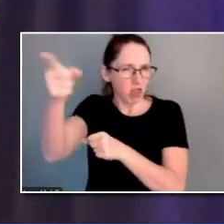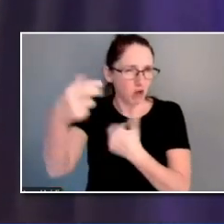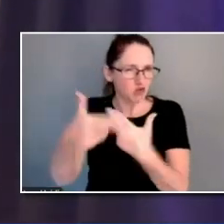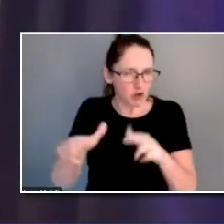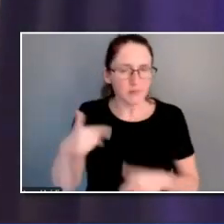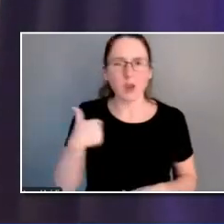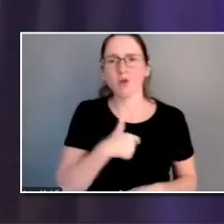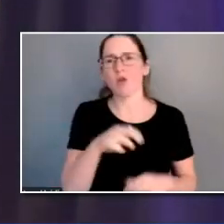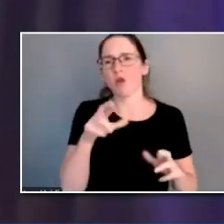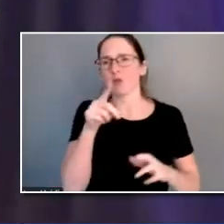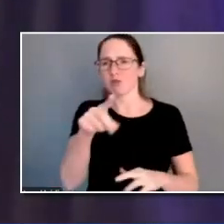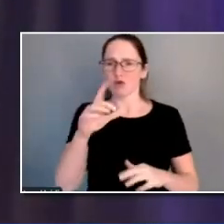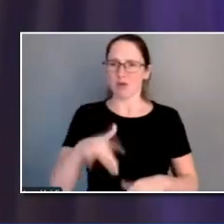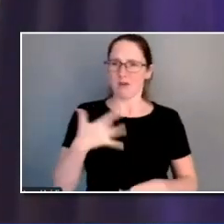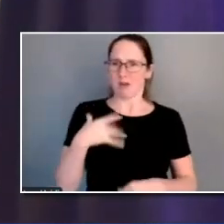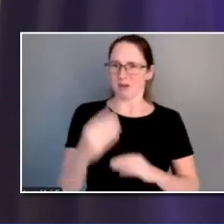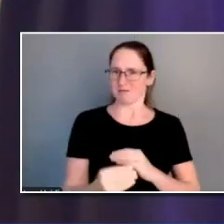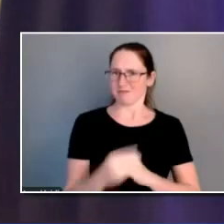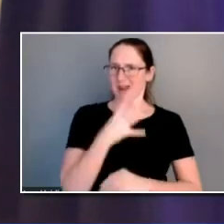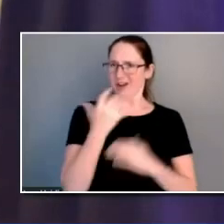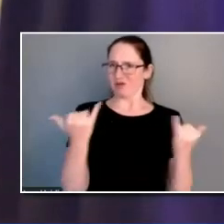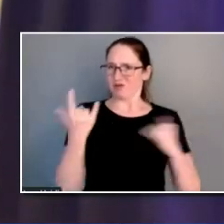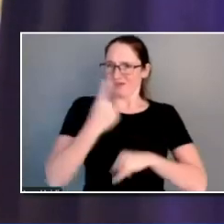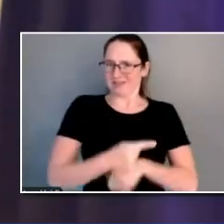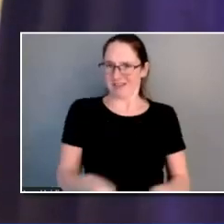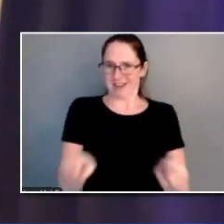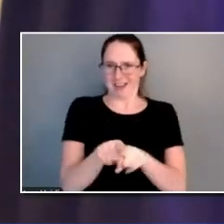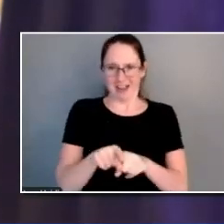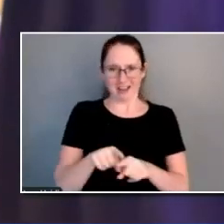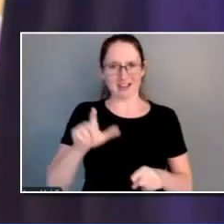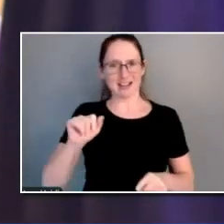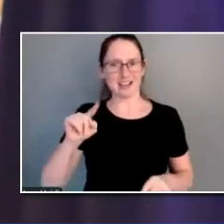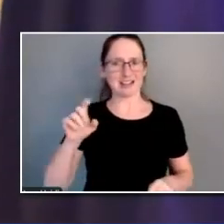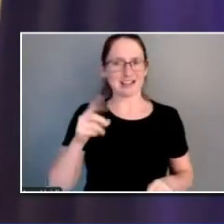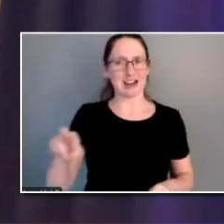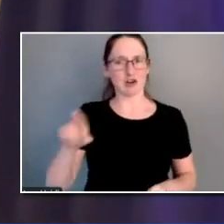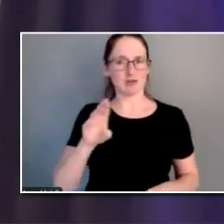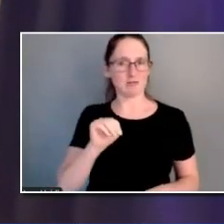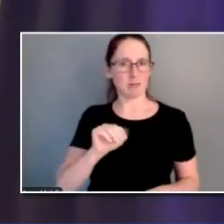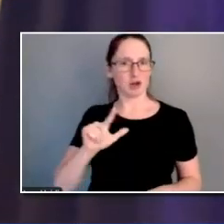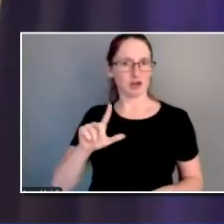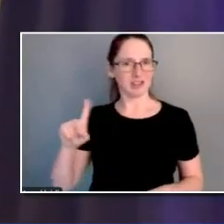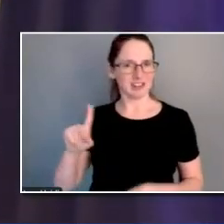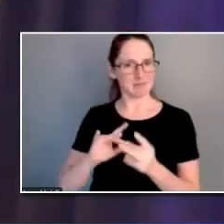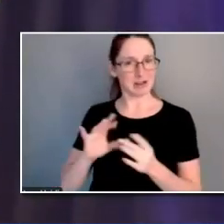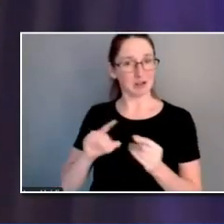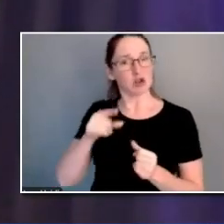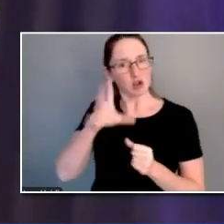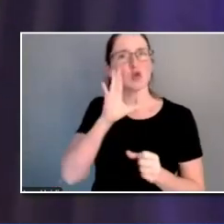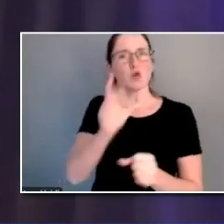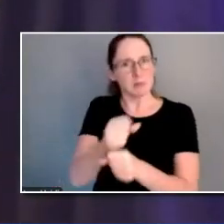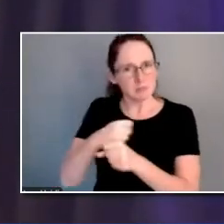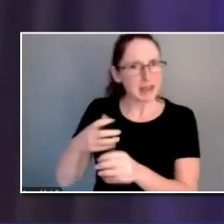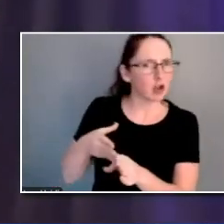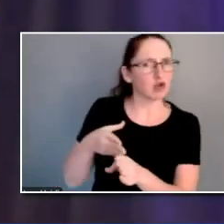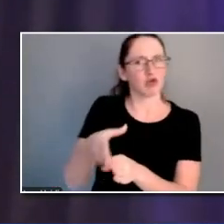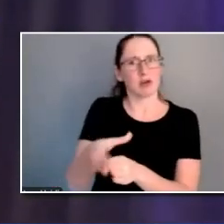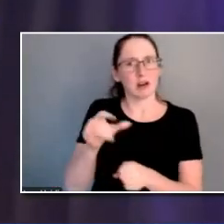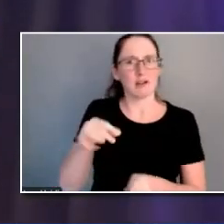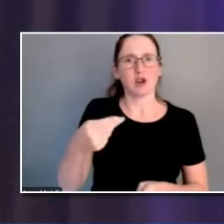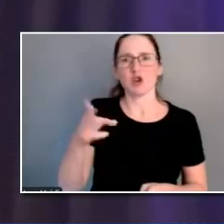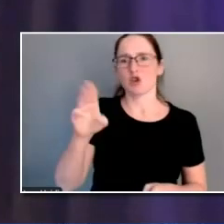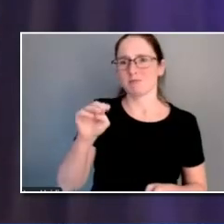hope that you have felt inspired today, that as the late Dr. Martin Luther King said, you will make a career of